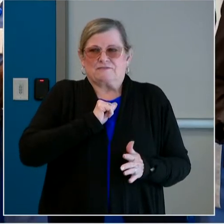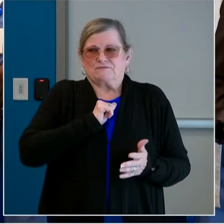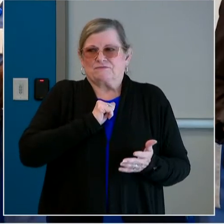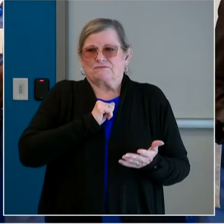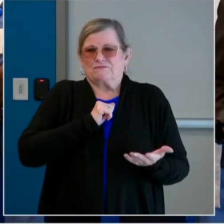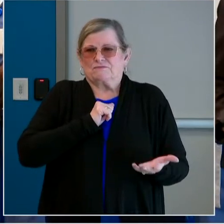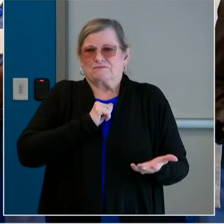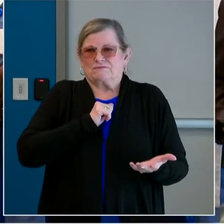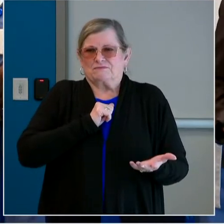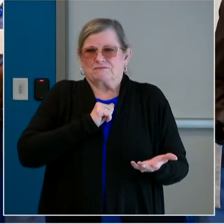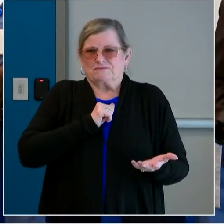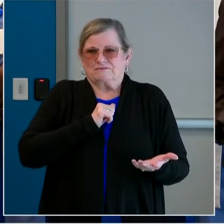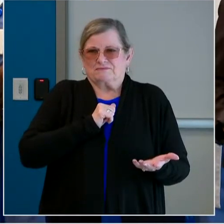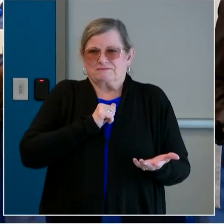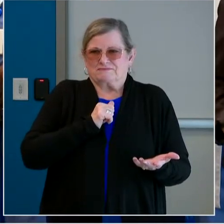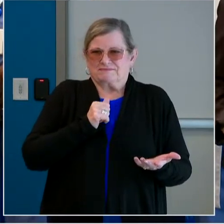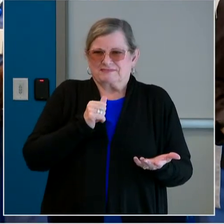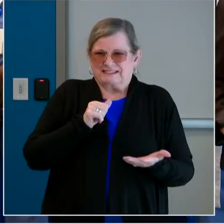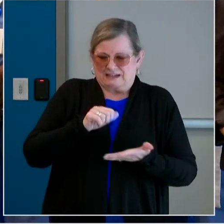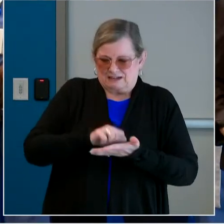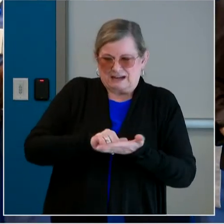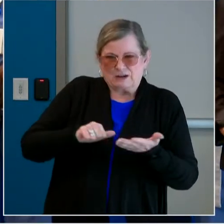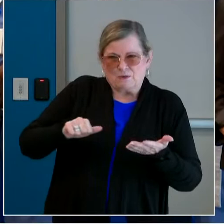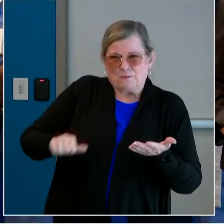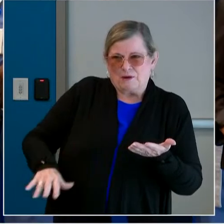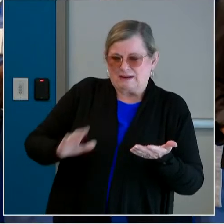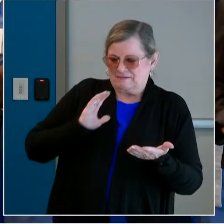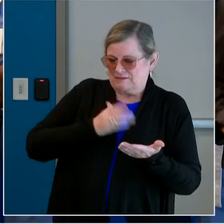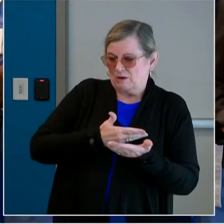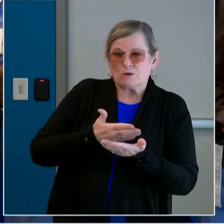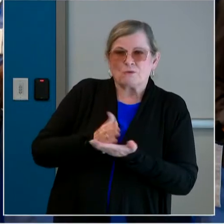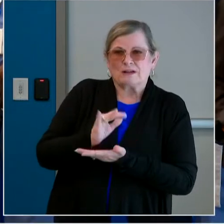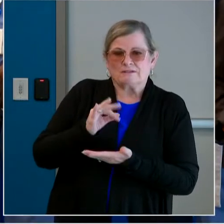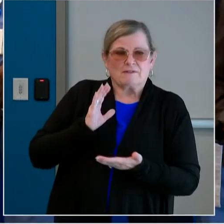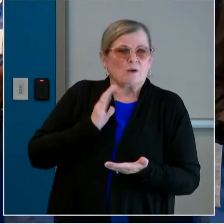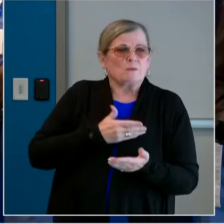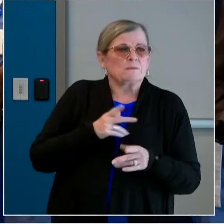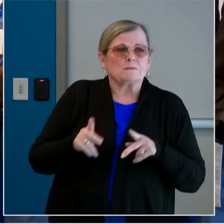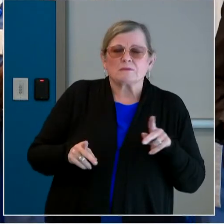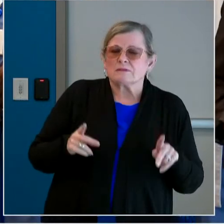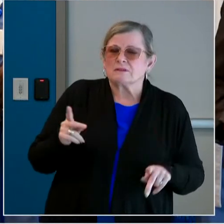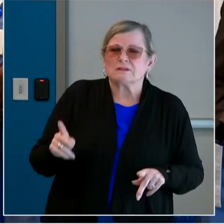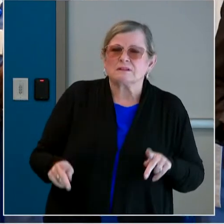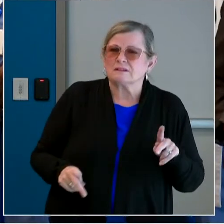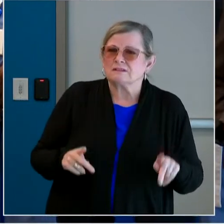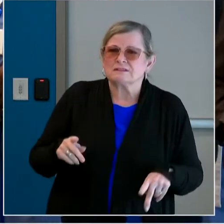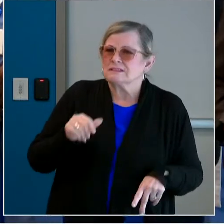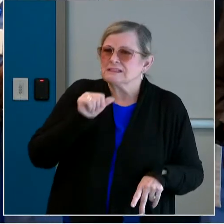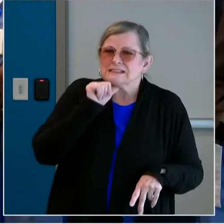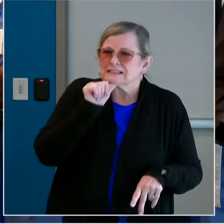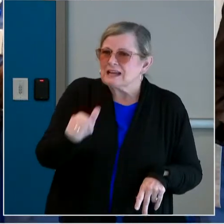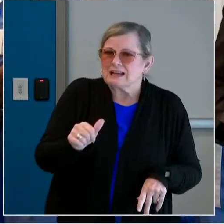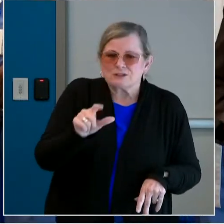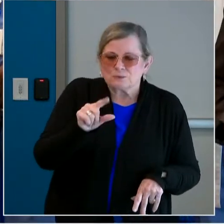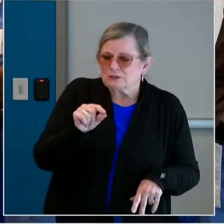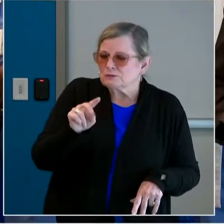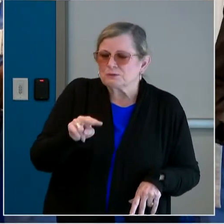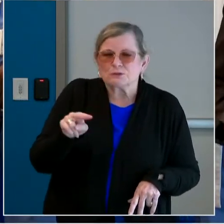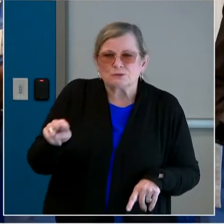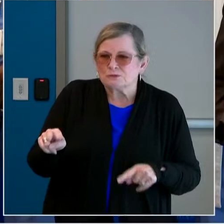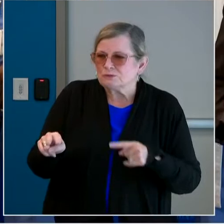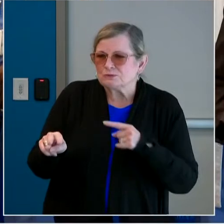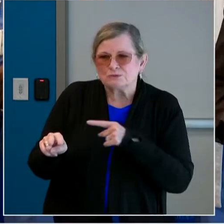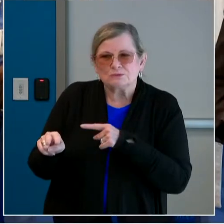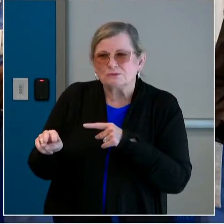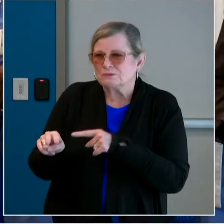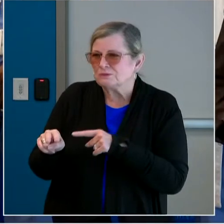contracting the rights of our people. Not in 2022. This is the time where we should be